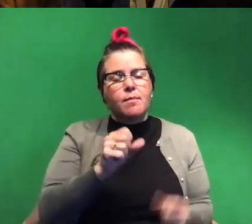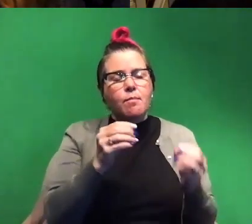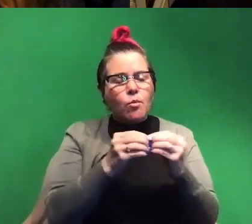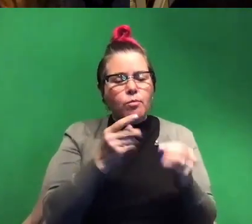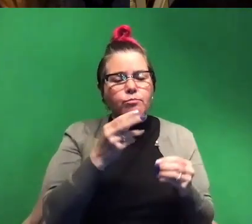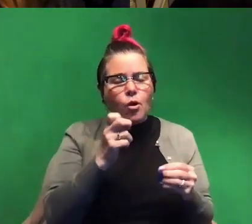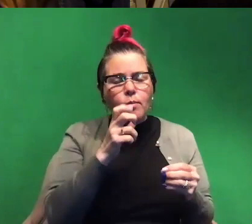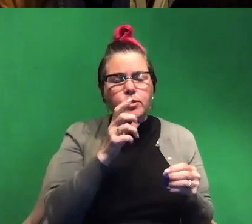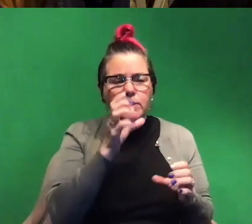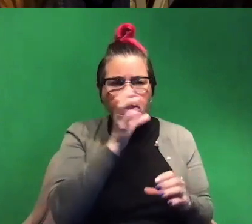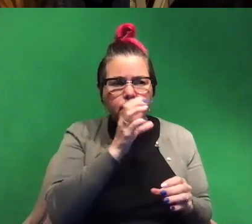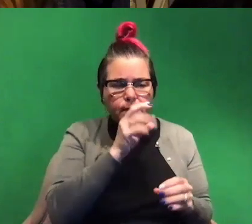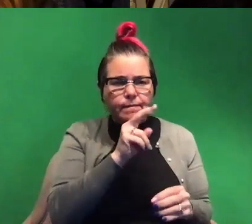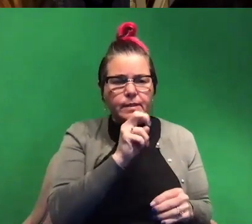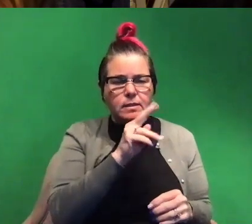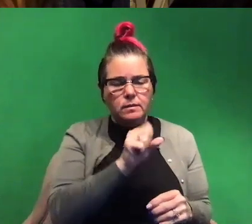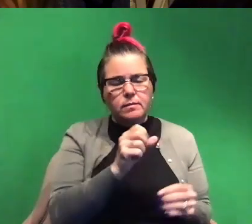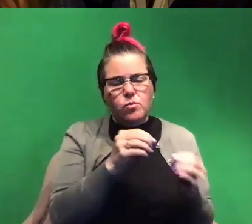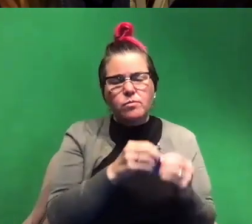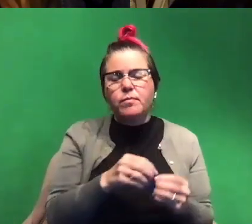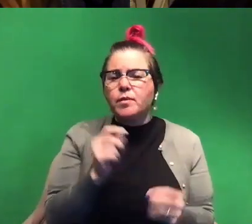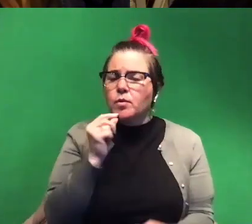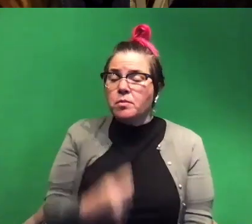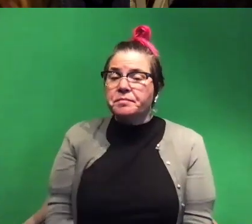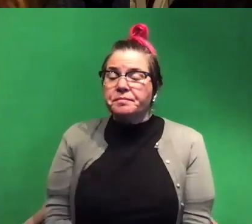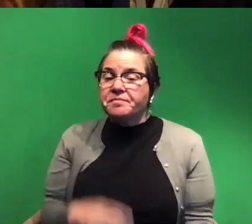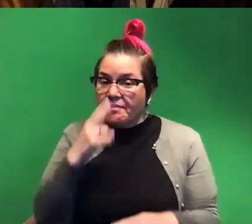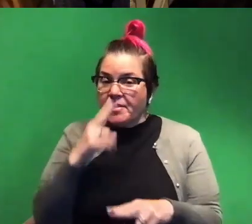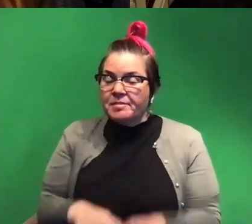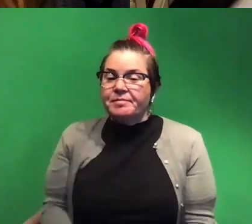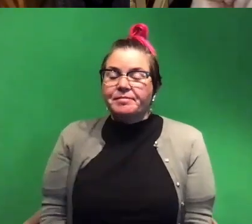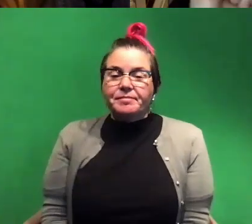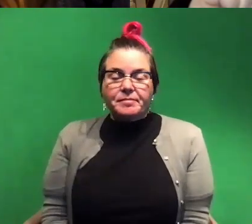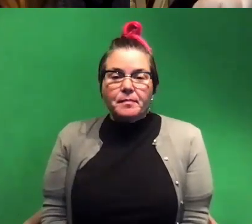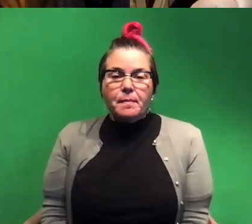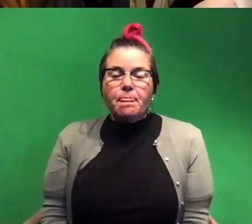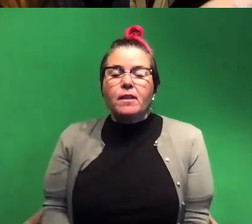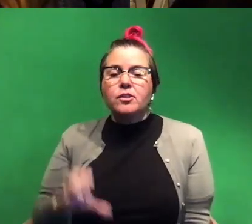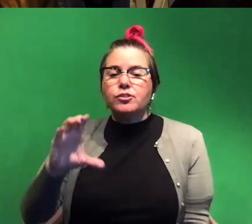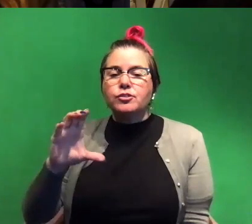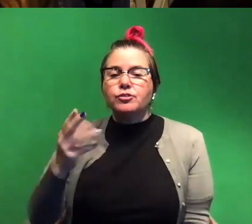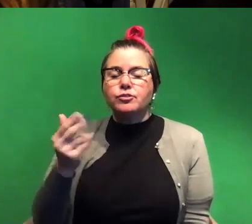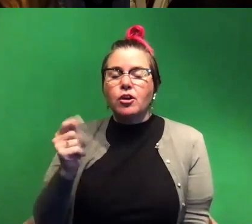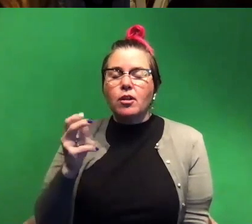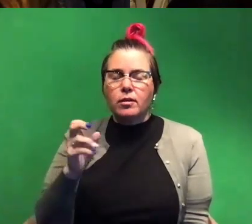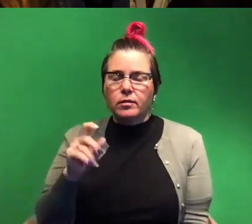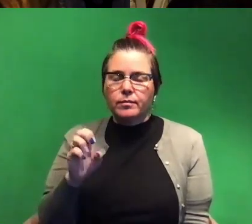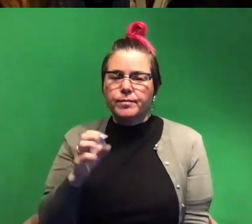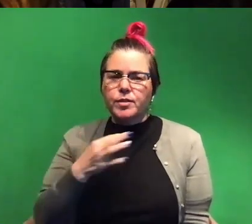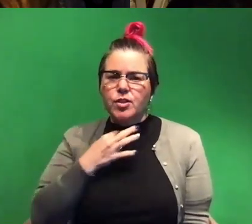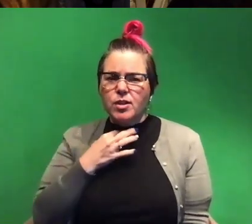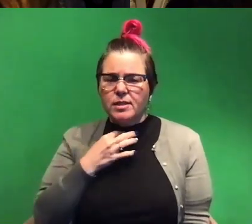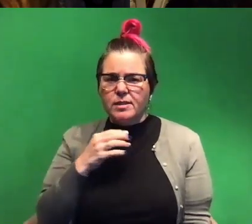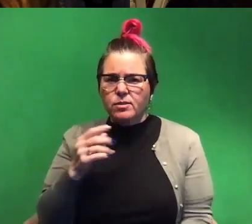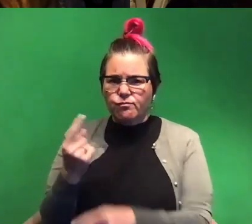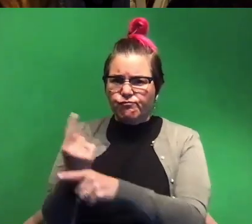Venus. Cool. That sounds super fun. Charlotte would like to know, will civilians be able to live